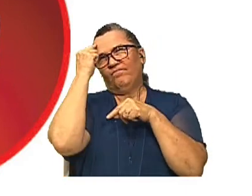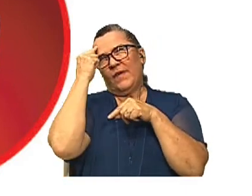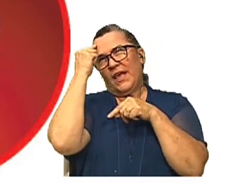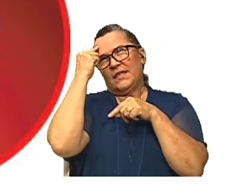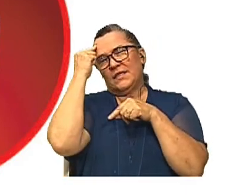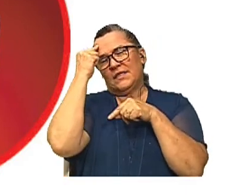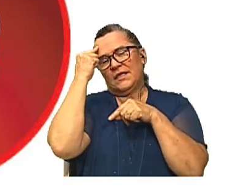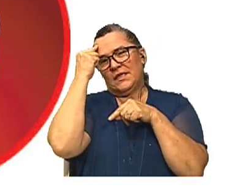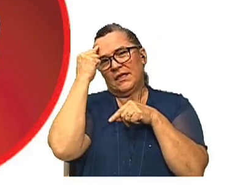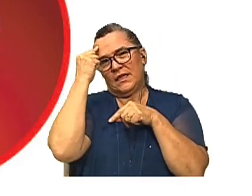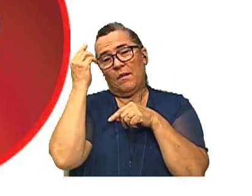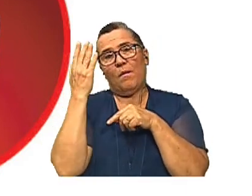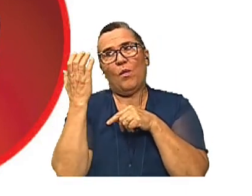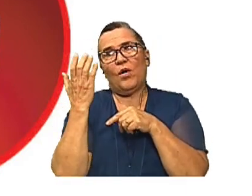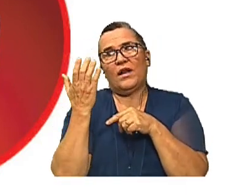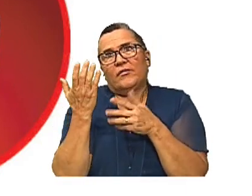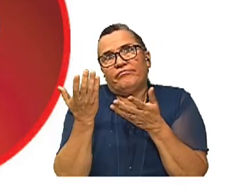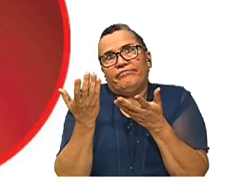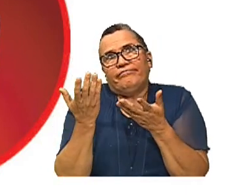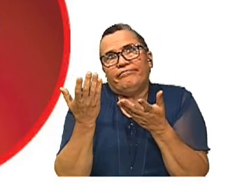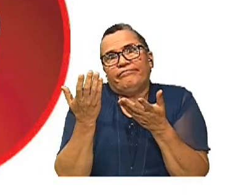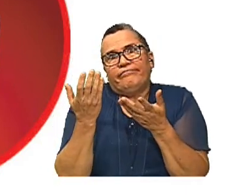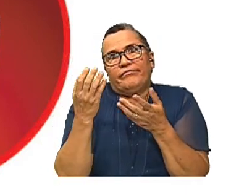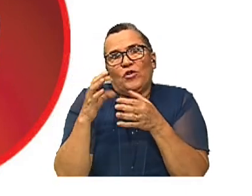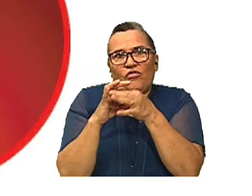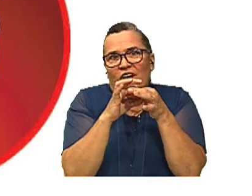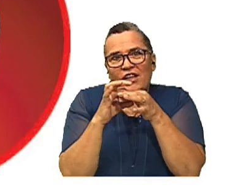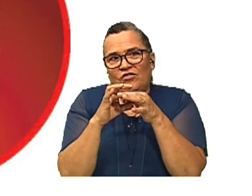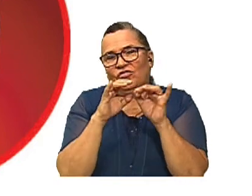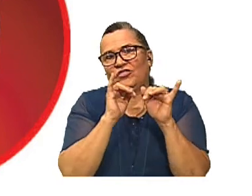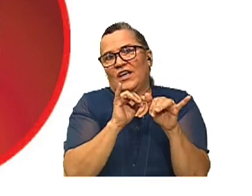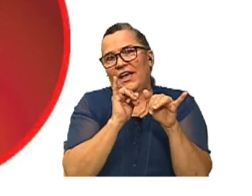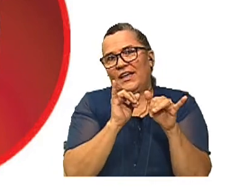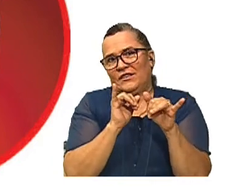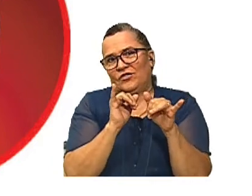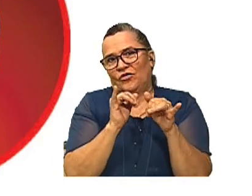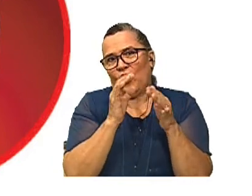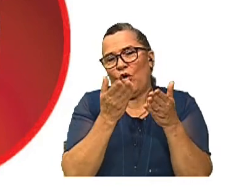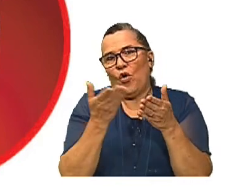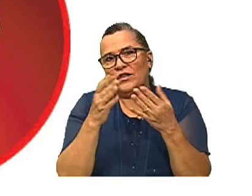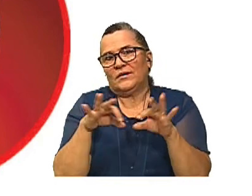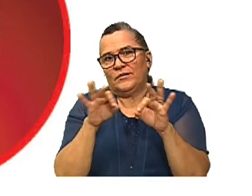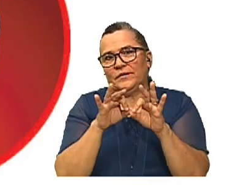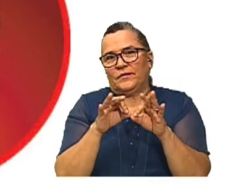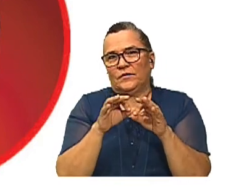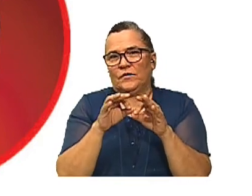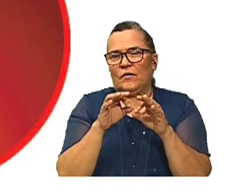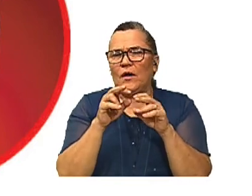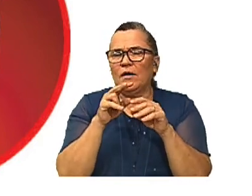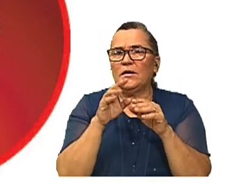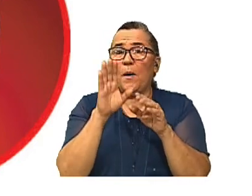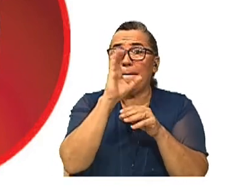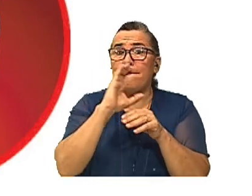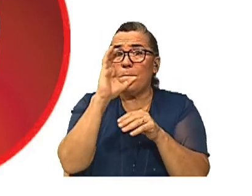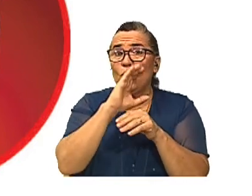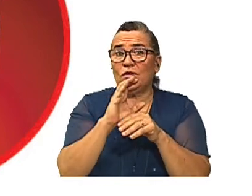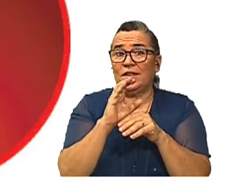are some concerns related to it. So think with your family of 3